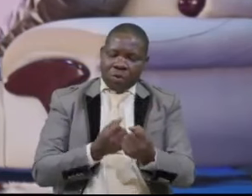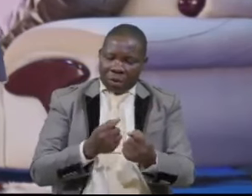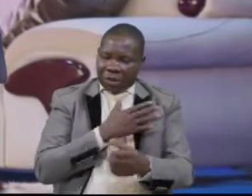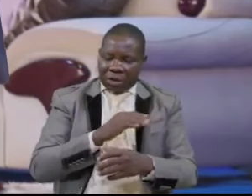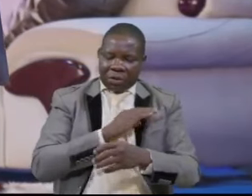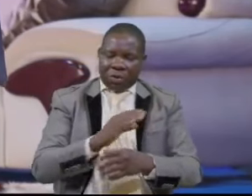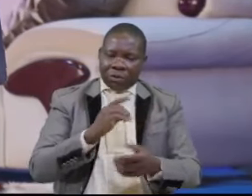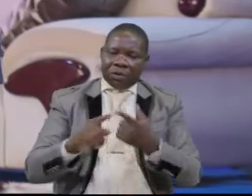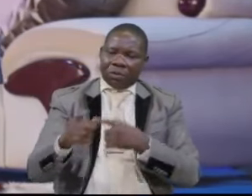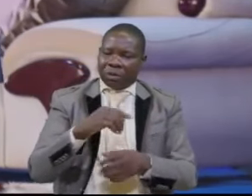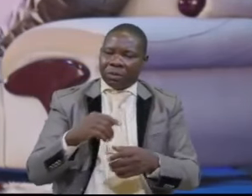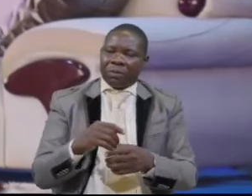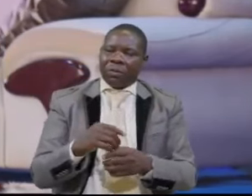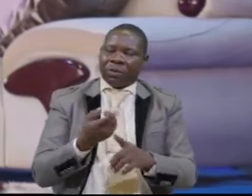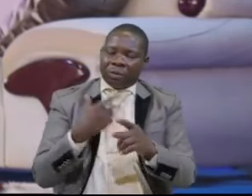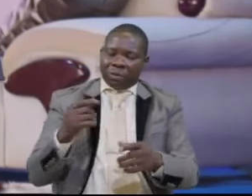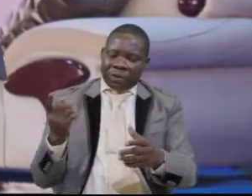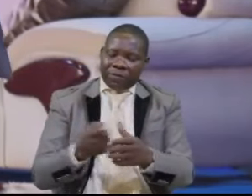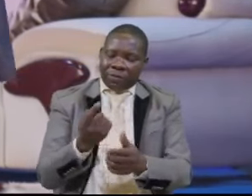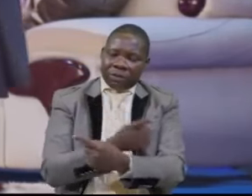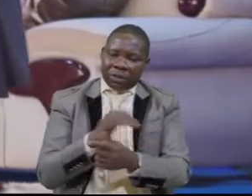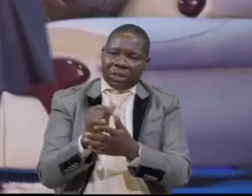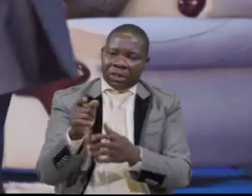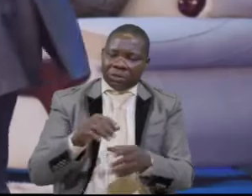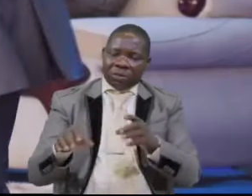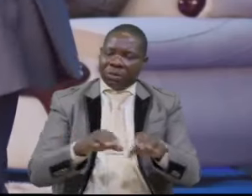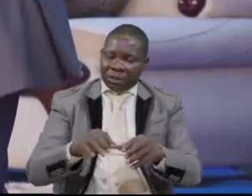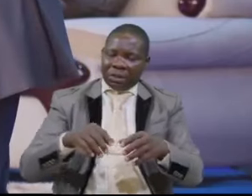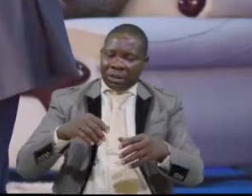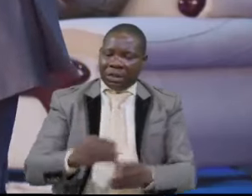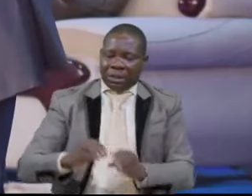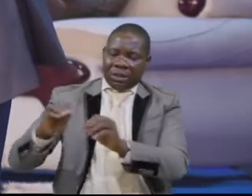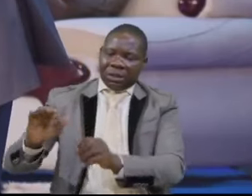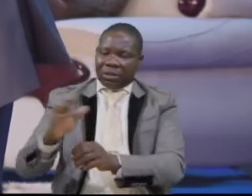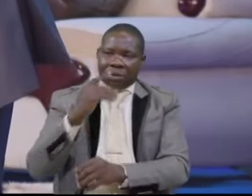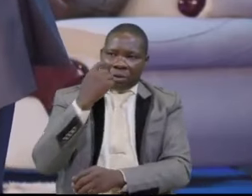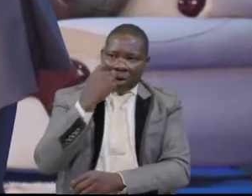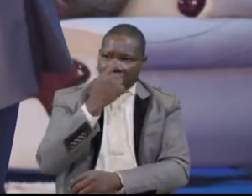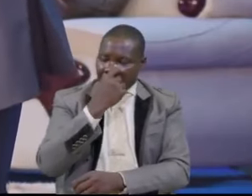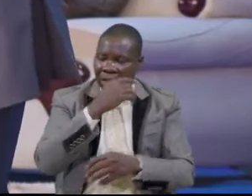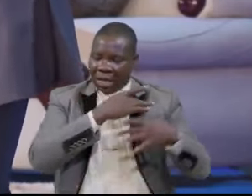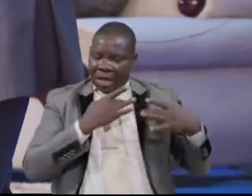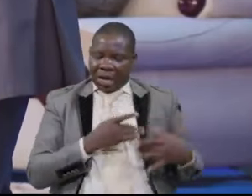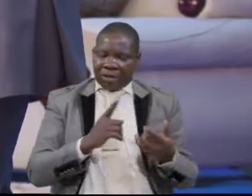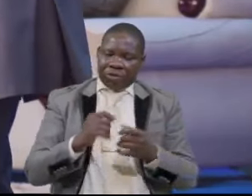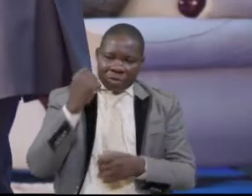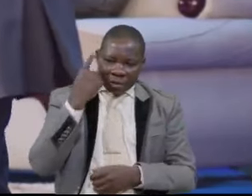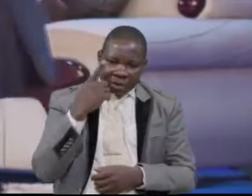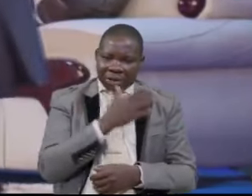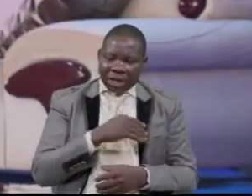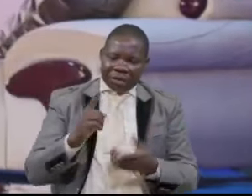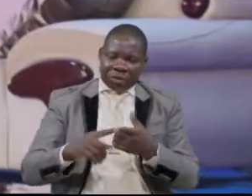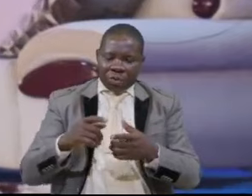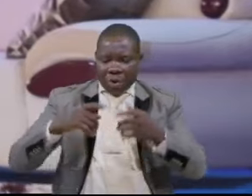that thou didst search thine heart to understand, and to chasten thyself before thy